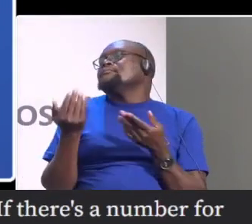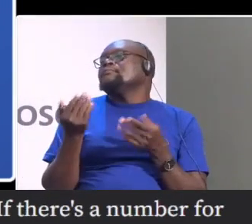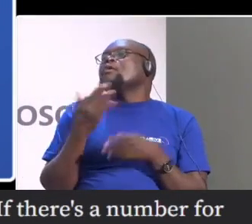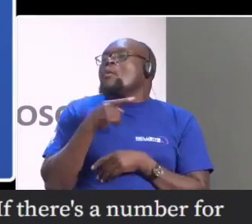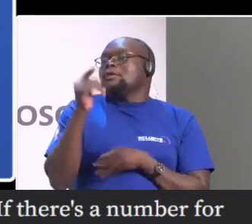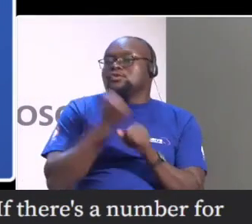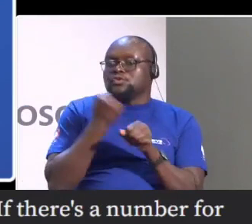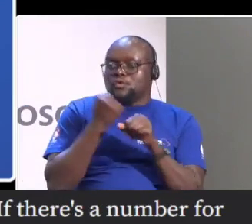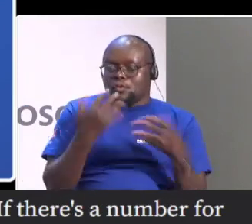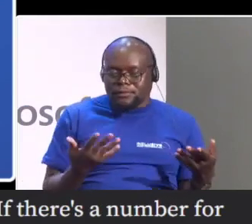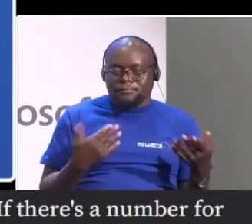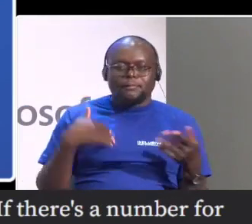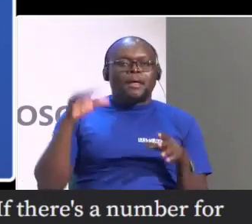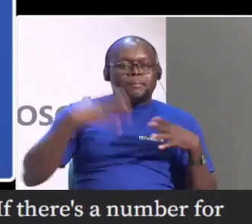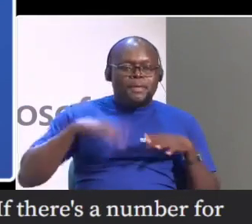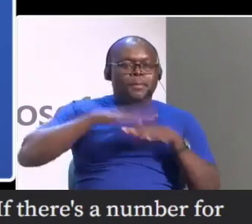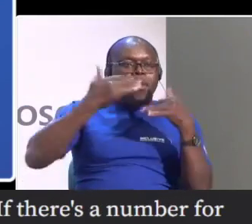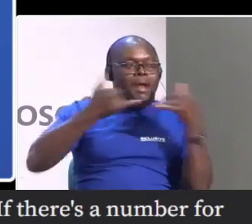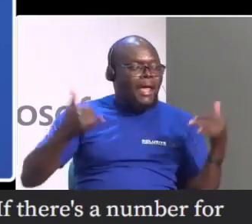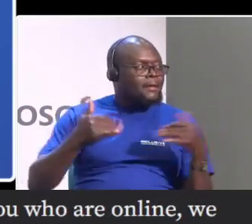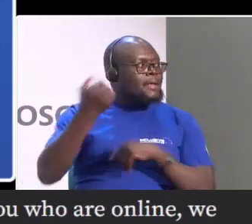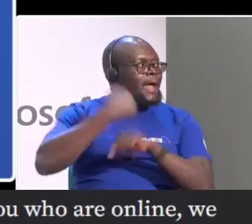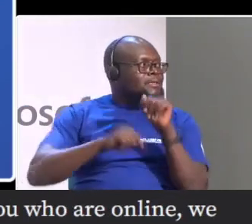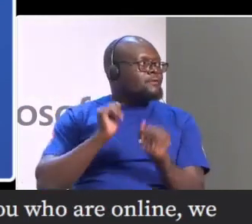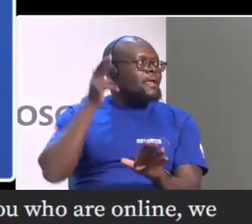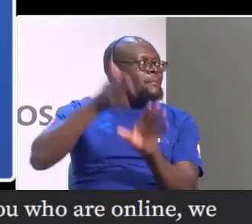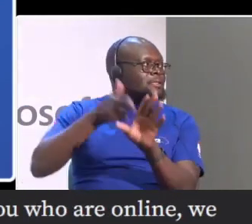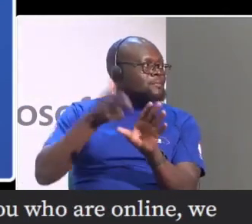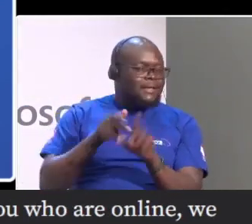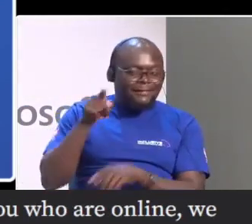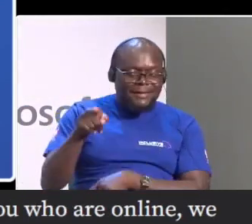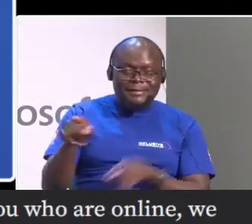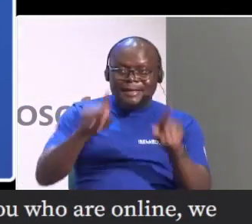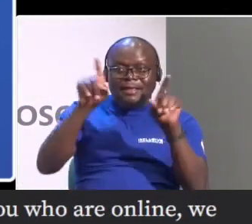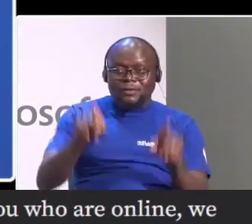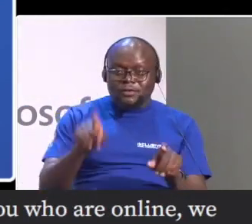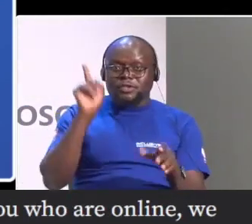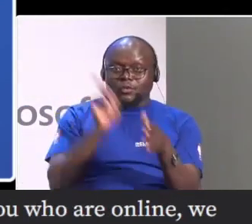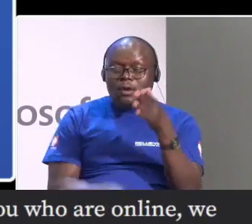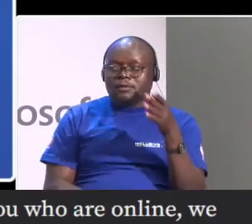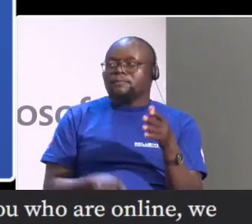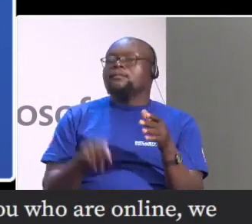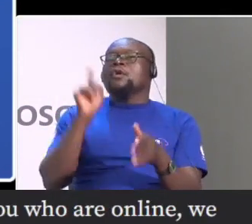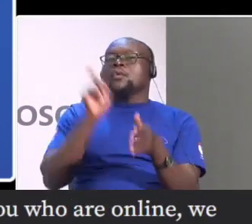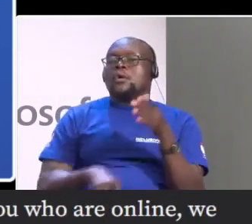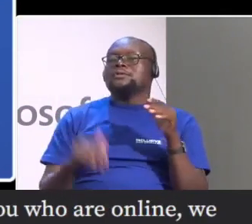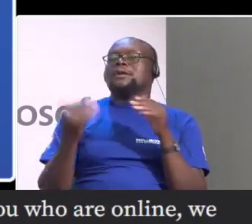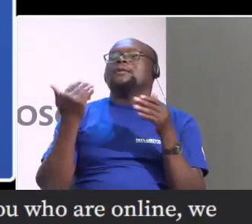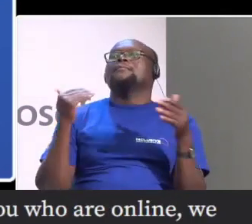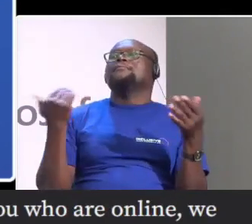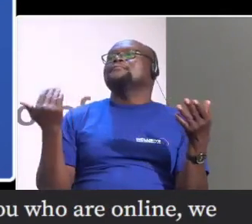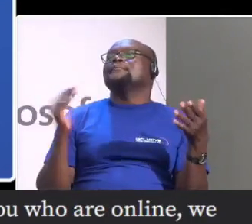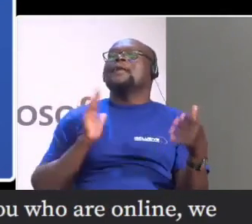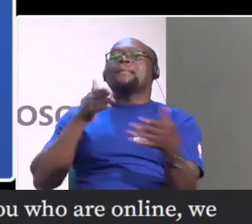We want you to actively partake. The question is, what are the barriers to